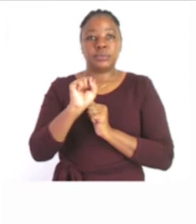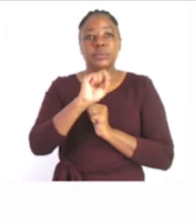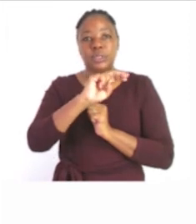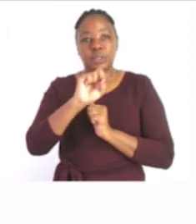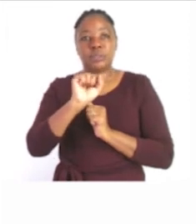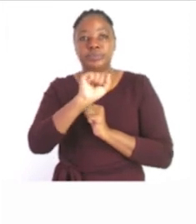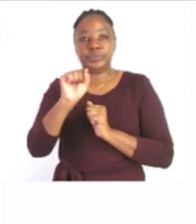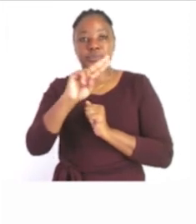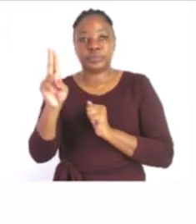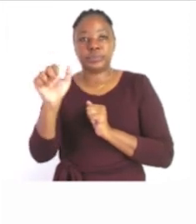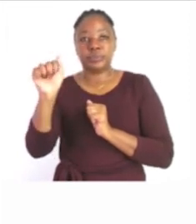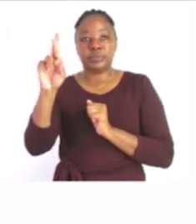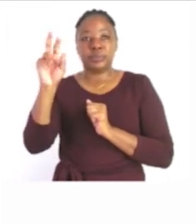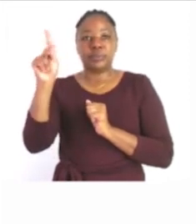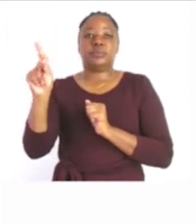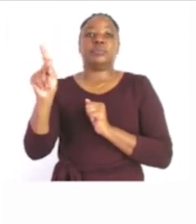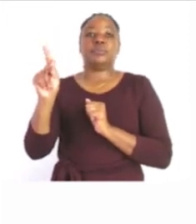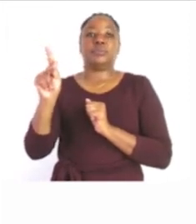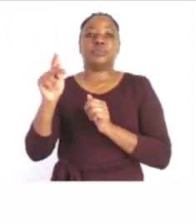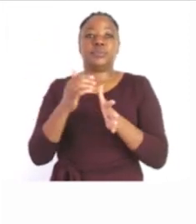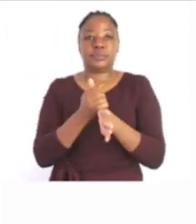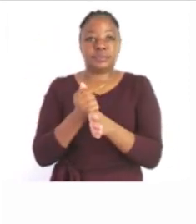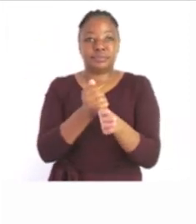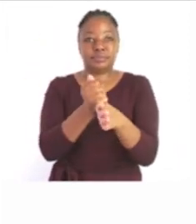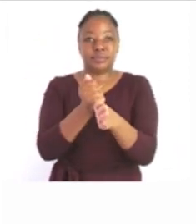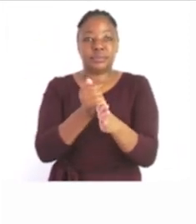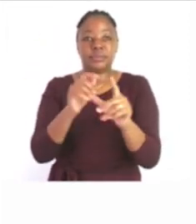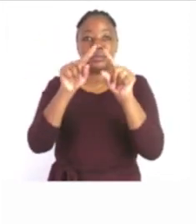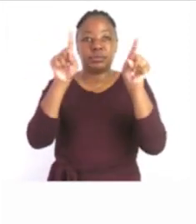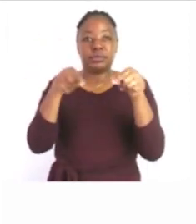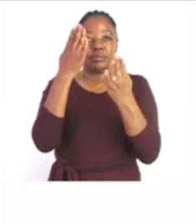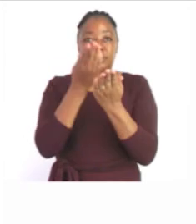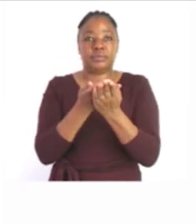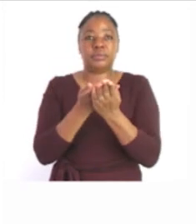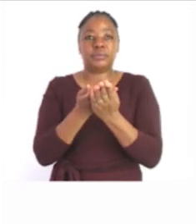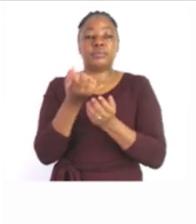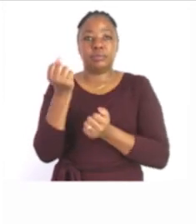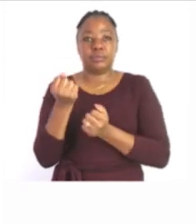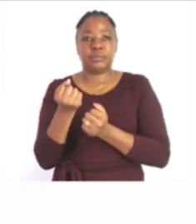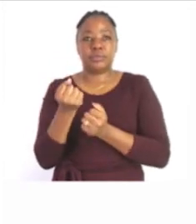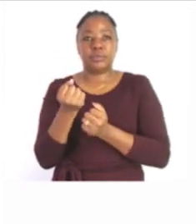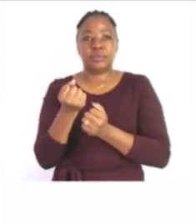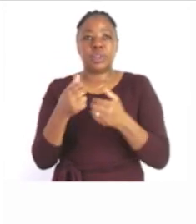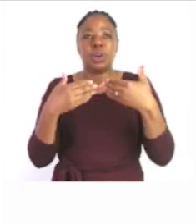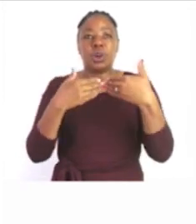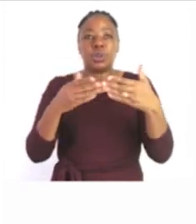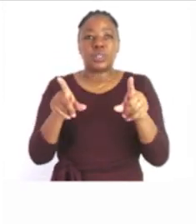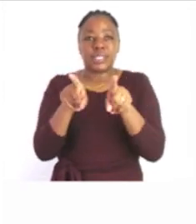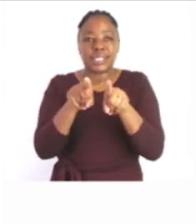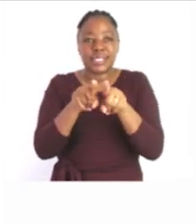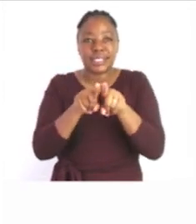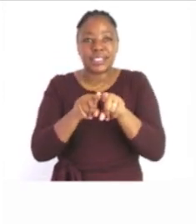shark. That's the word that we're going to say. So we first sound the word and then we say the